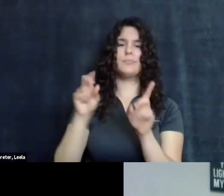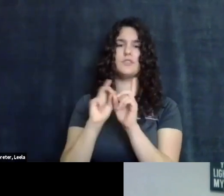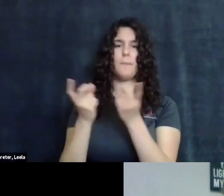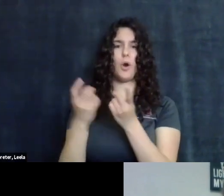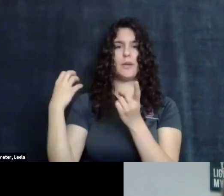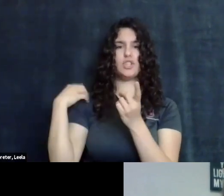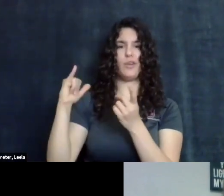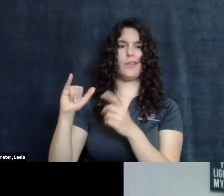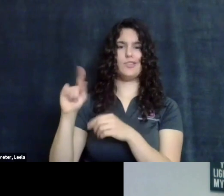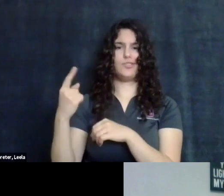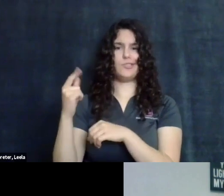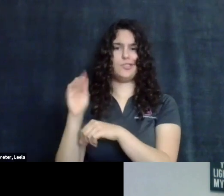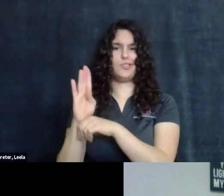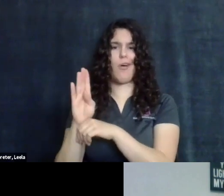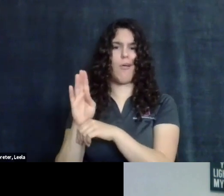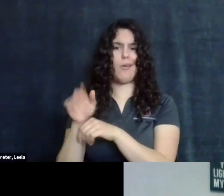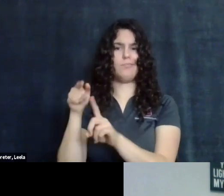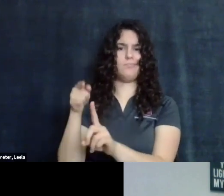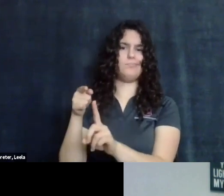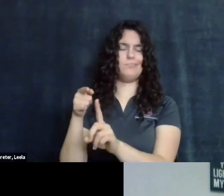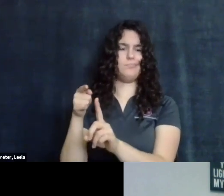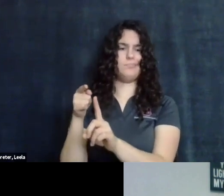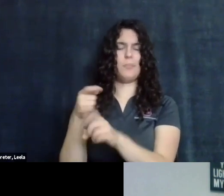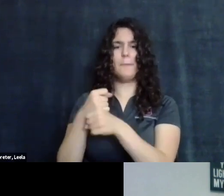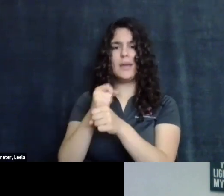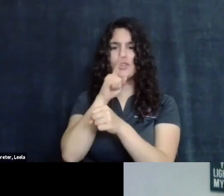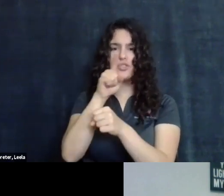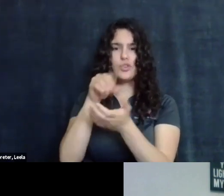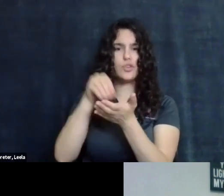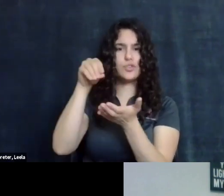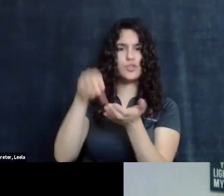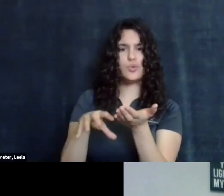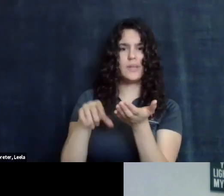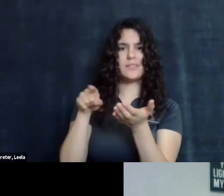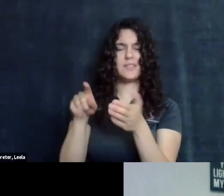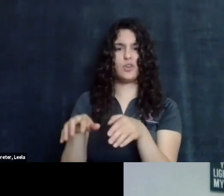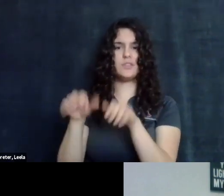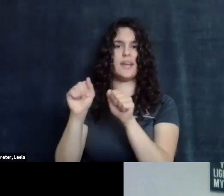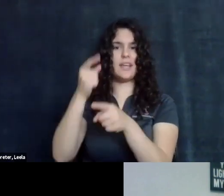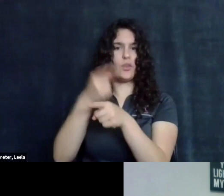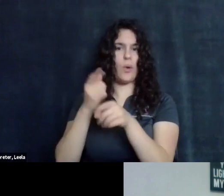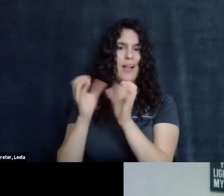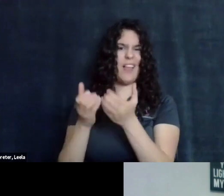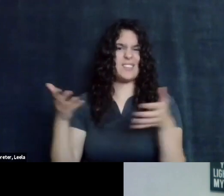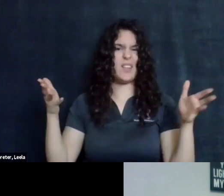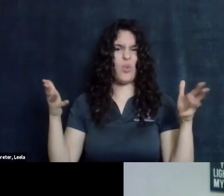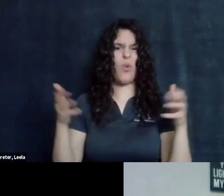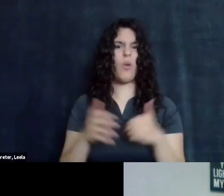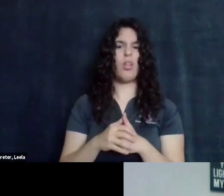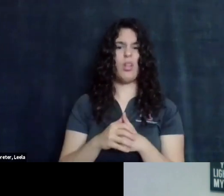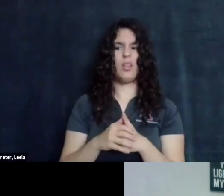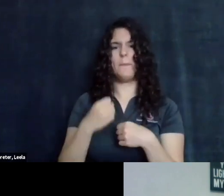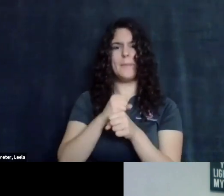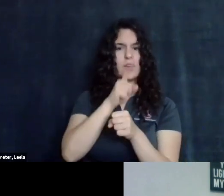job basically is to make sure that the students are taking the right type of classes, and he or she